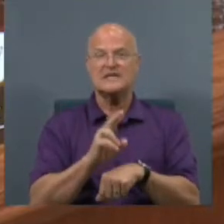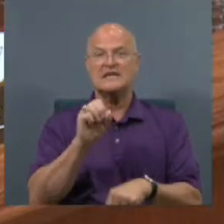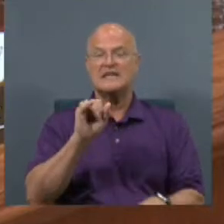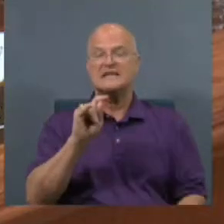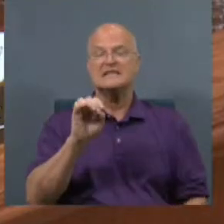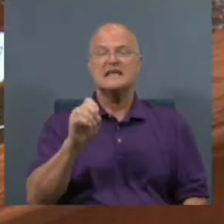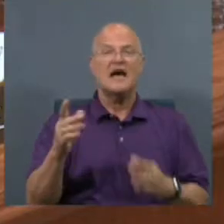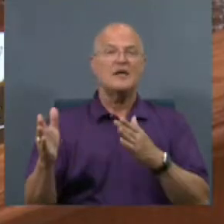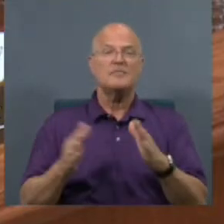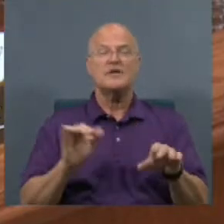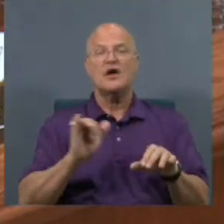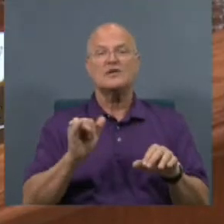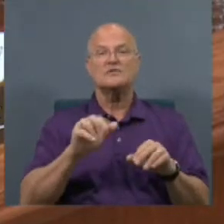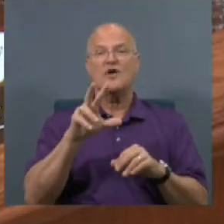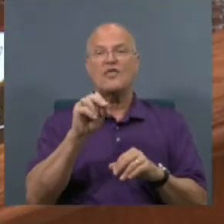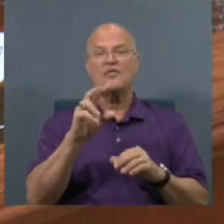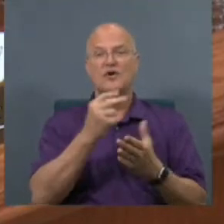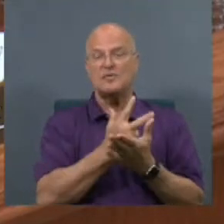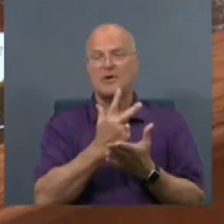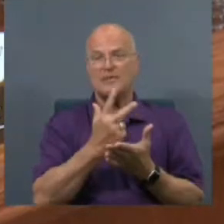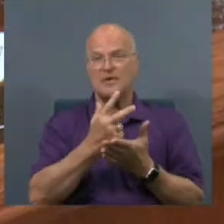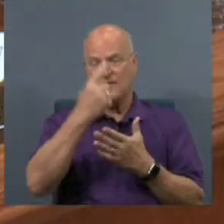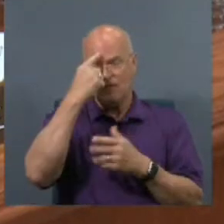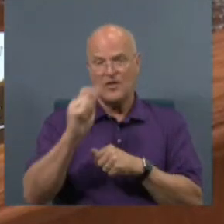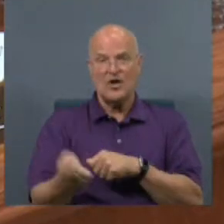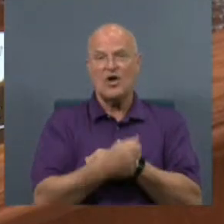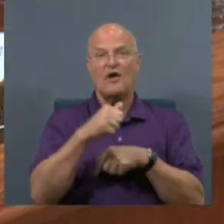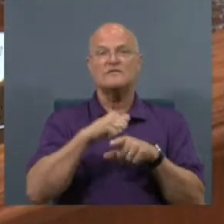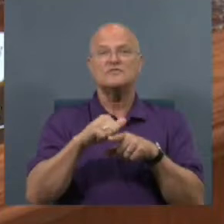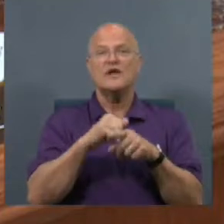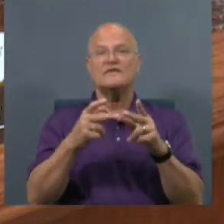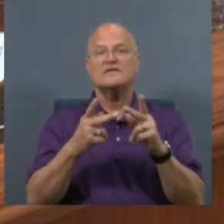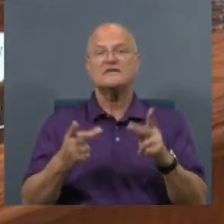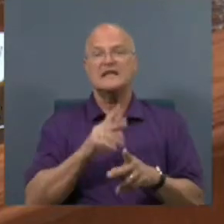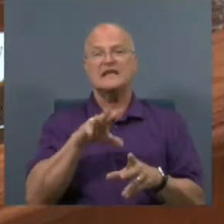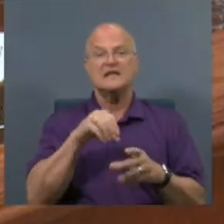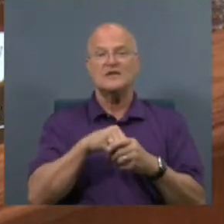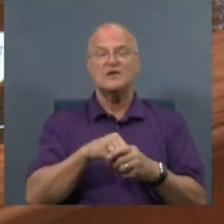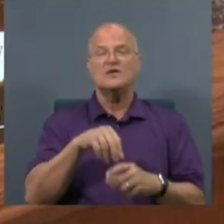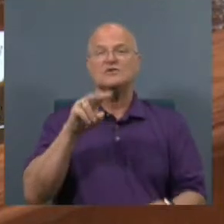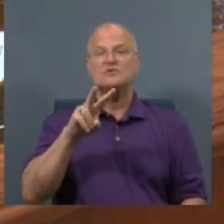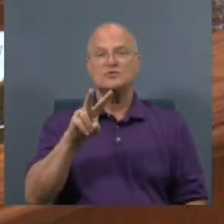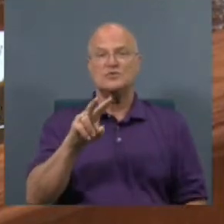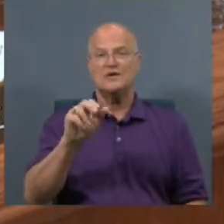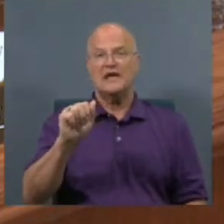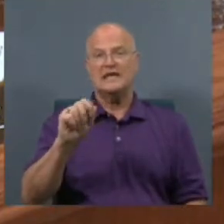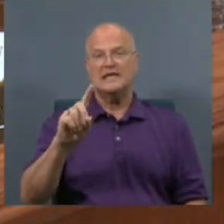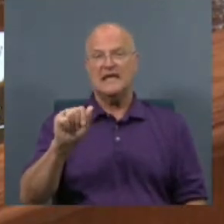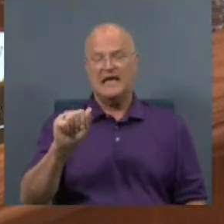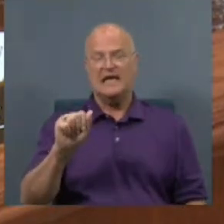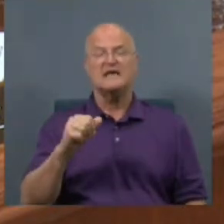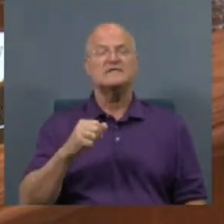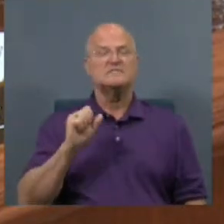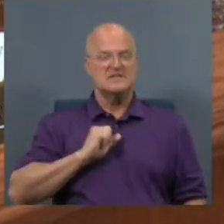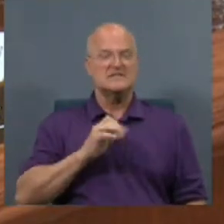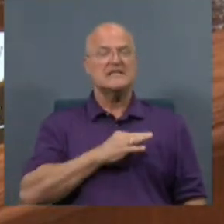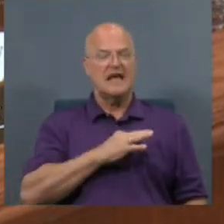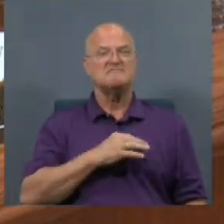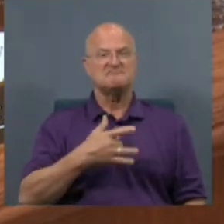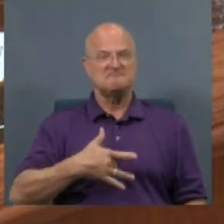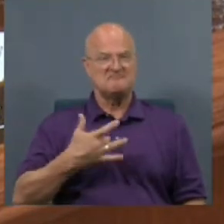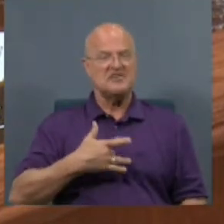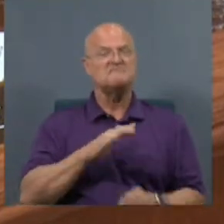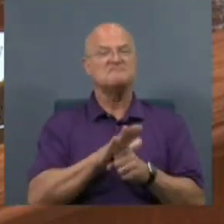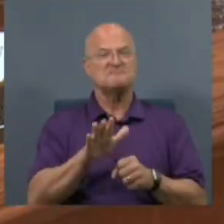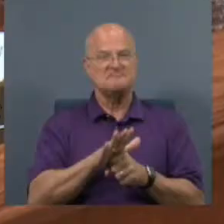site plan also shows 30 parking spaces for the golf training facility, including 2 ADA spaces. Staff also feels this is sufficient to